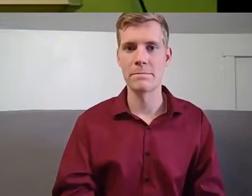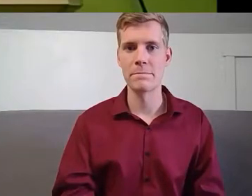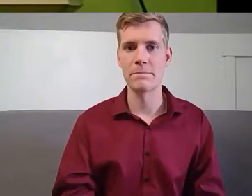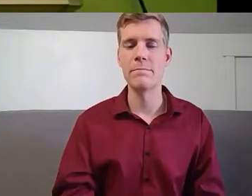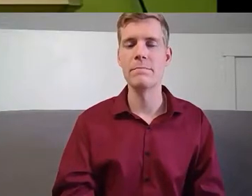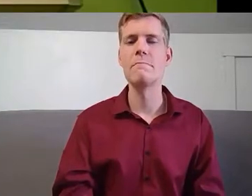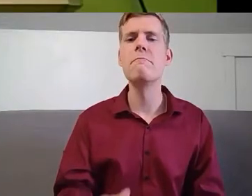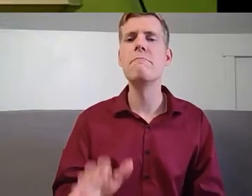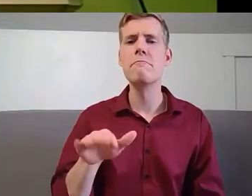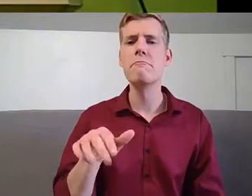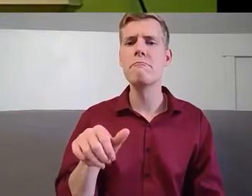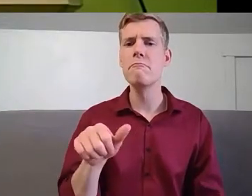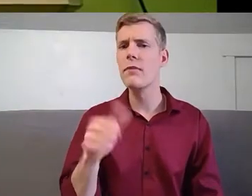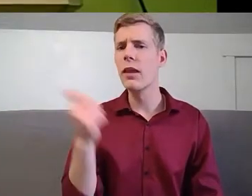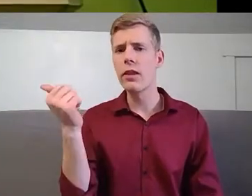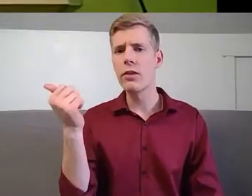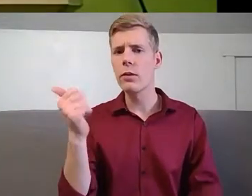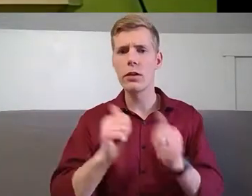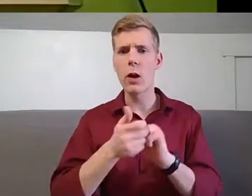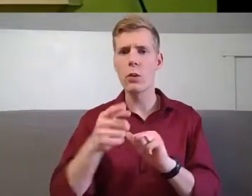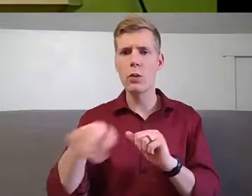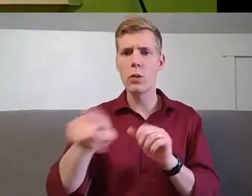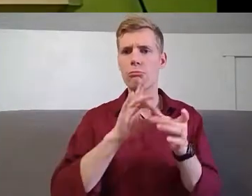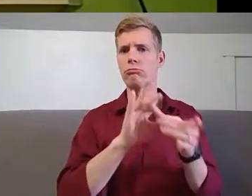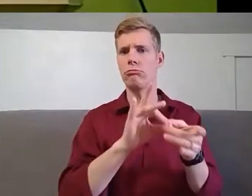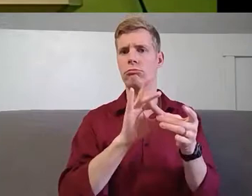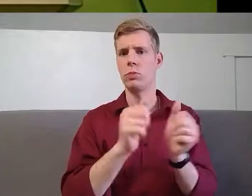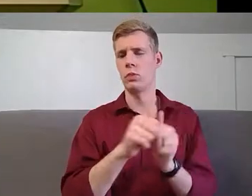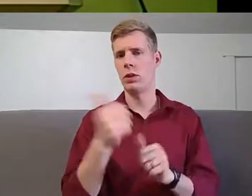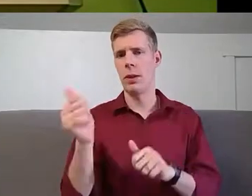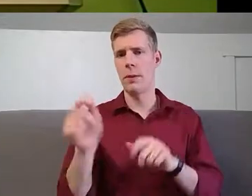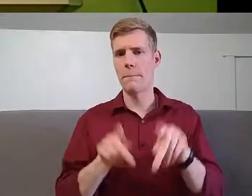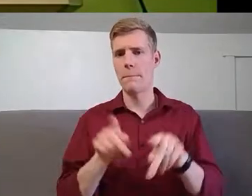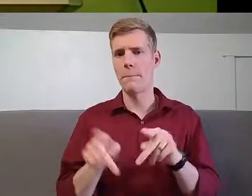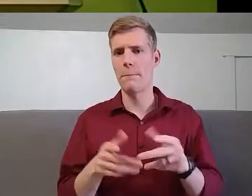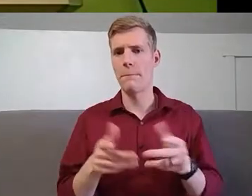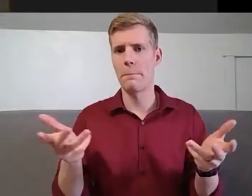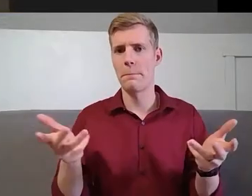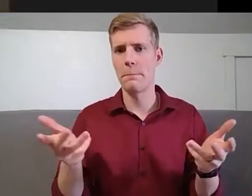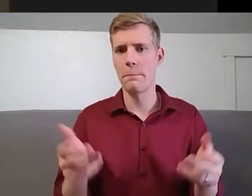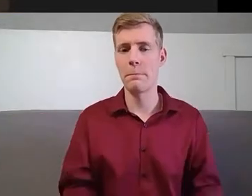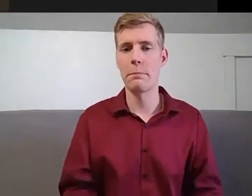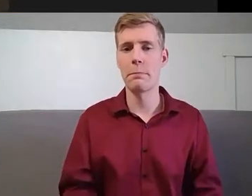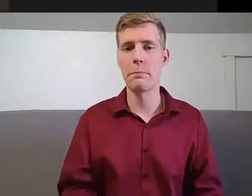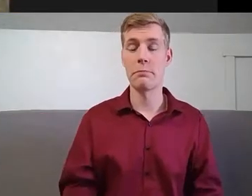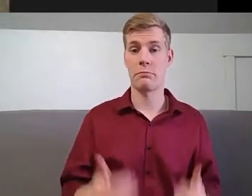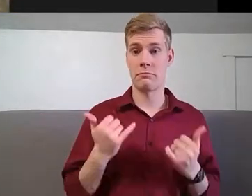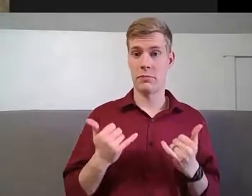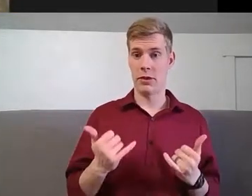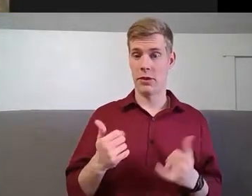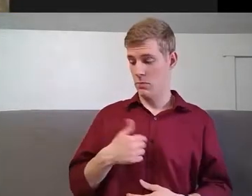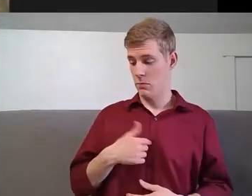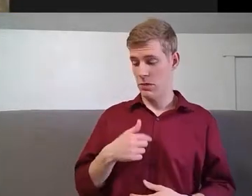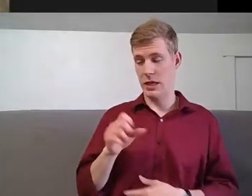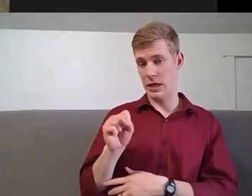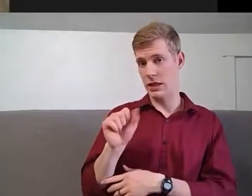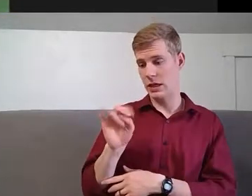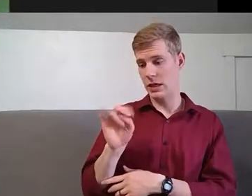What other ways are you guys connecting with others right now? Well, right now, me and Cindy are walking.